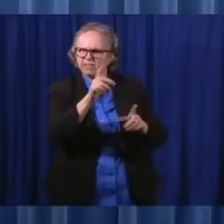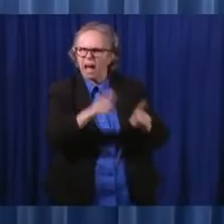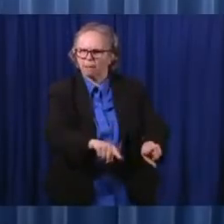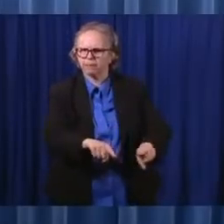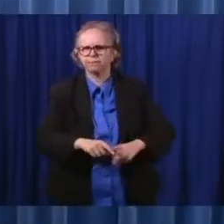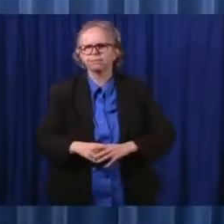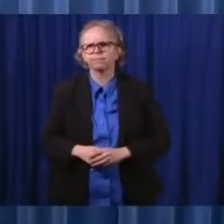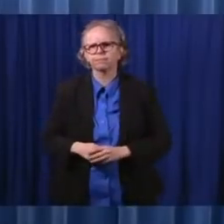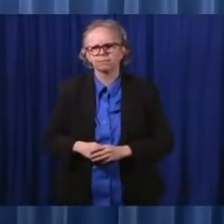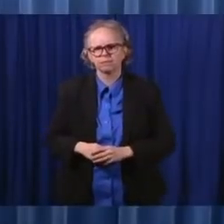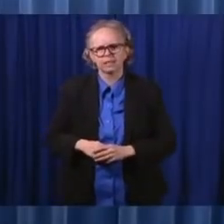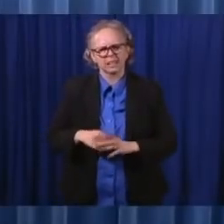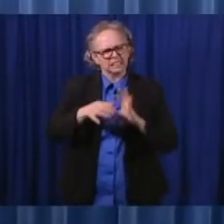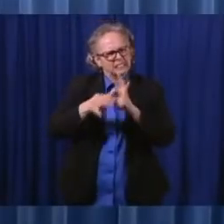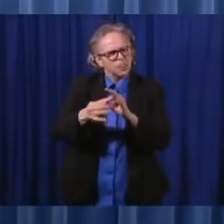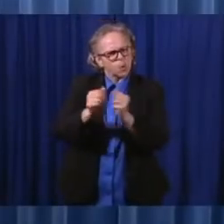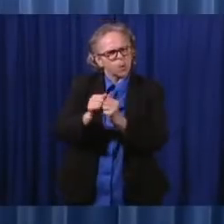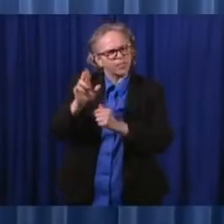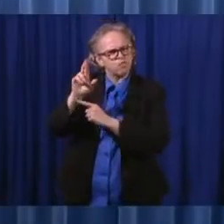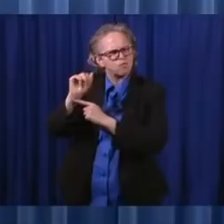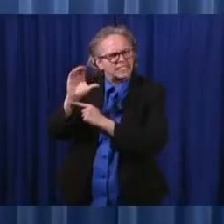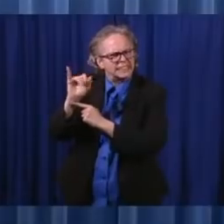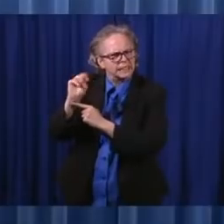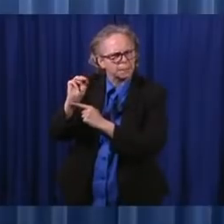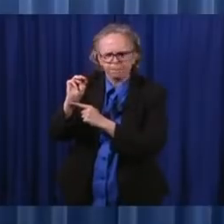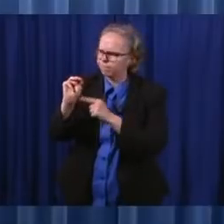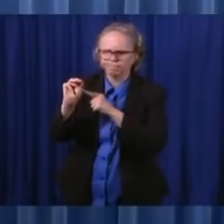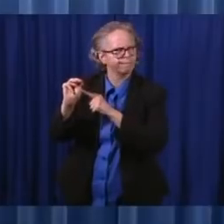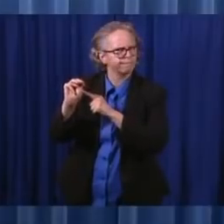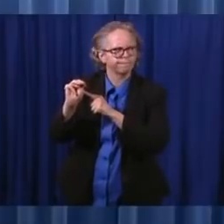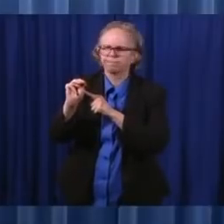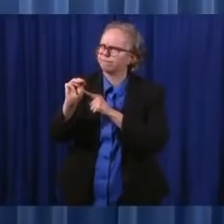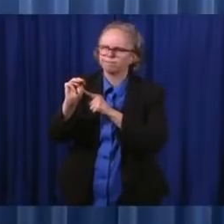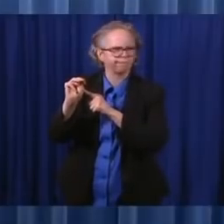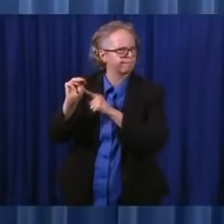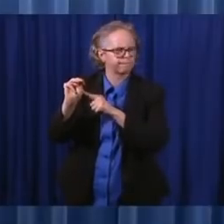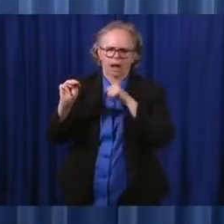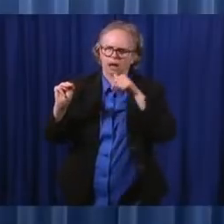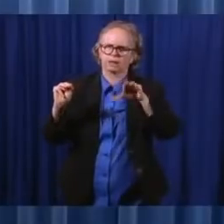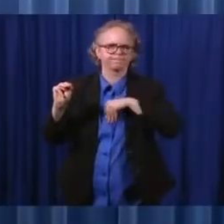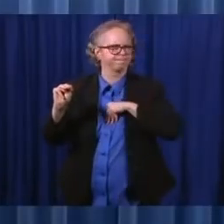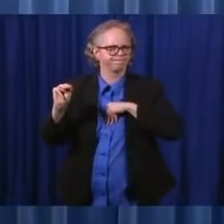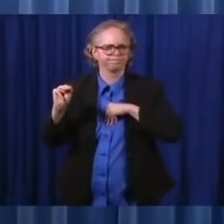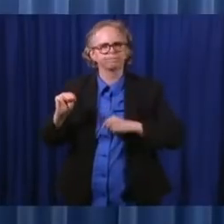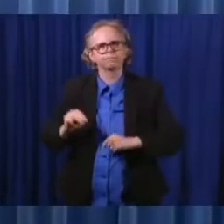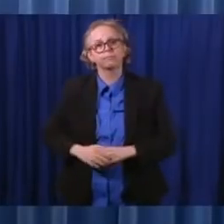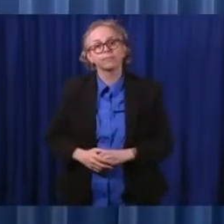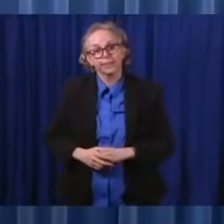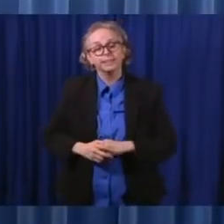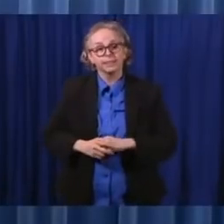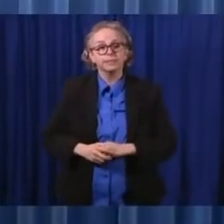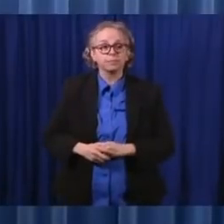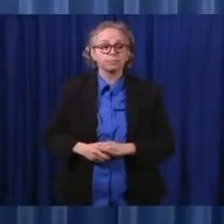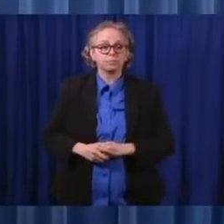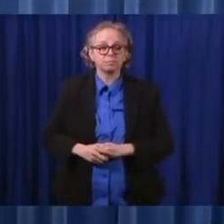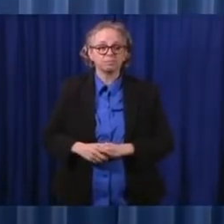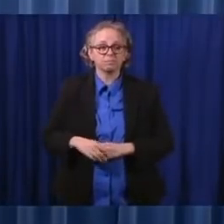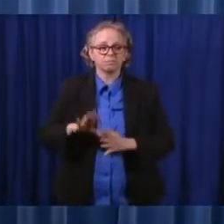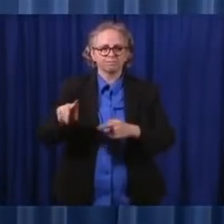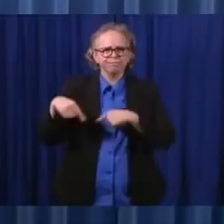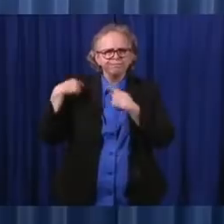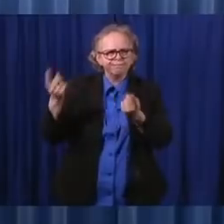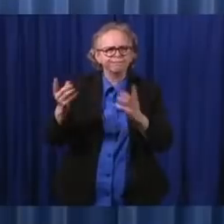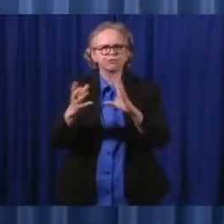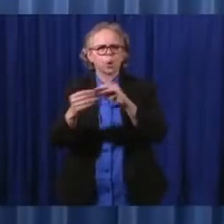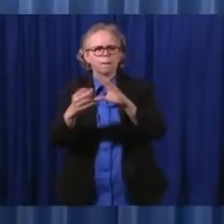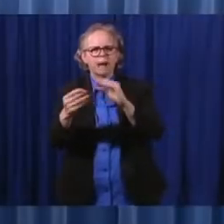Earlier this week, we talked about many of the tragic disparities that still exist in Ohio today. Over the next several days,